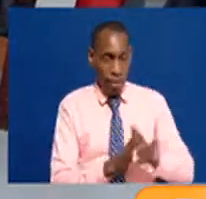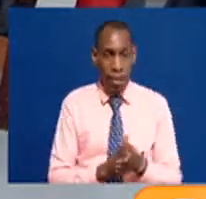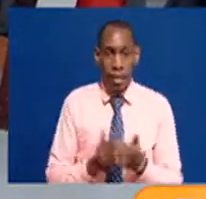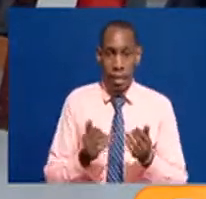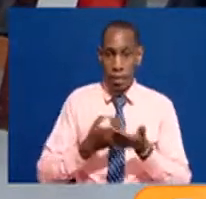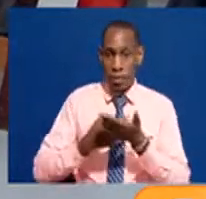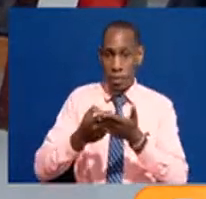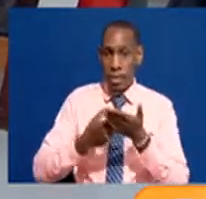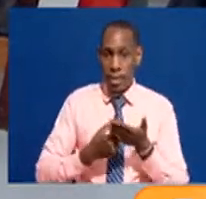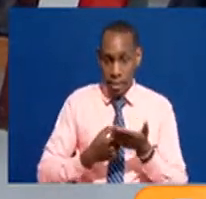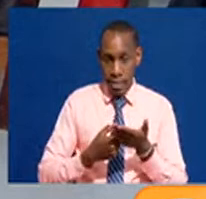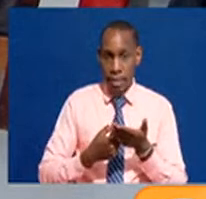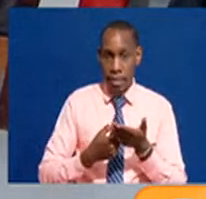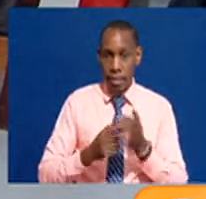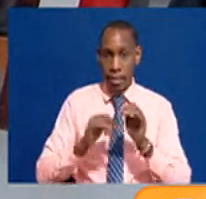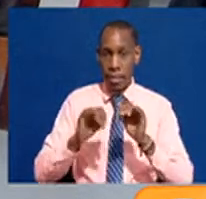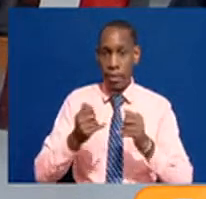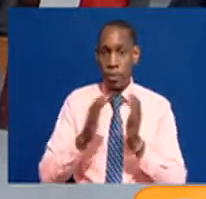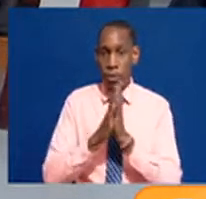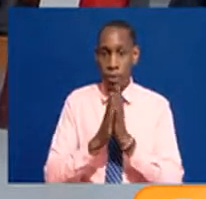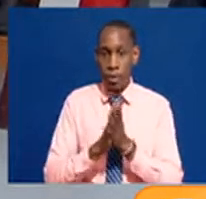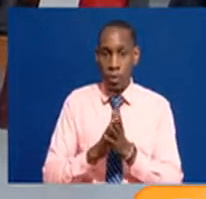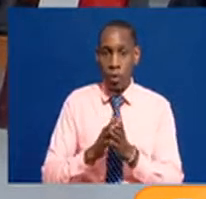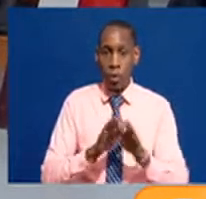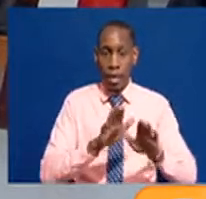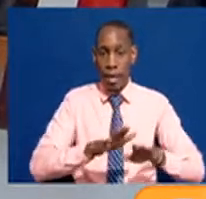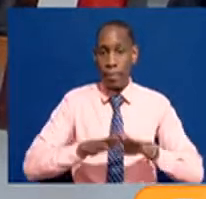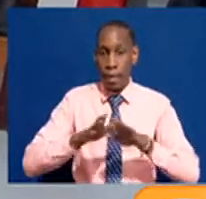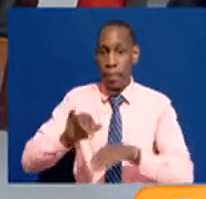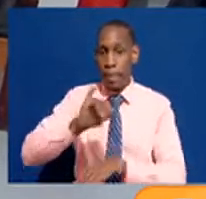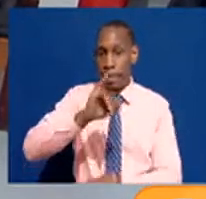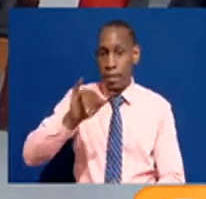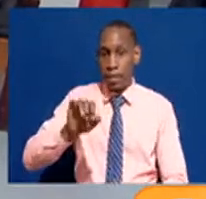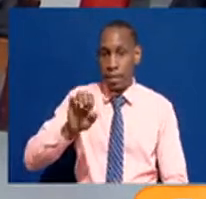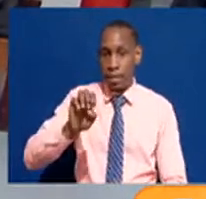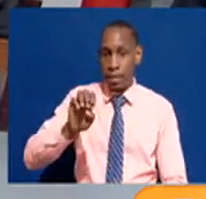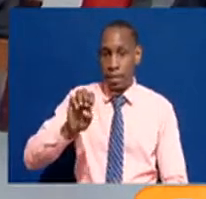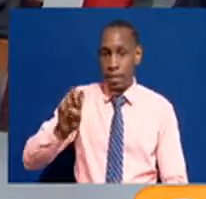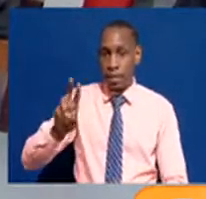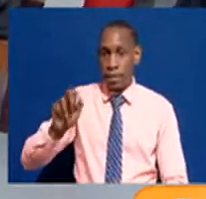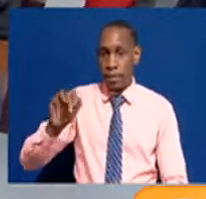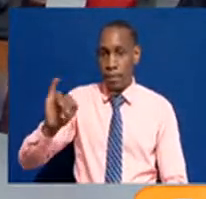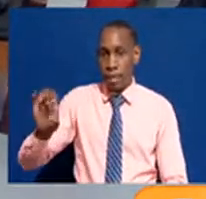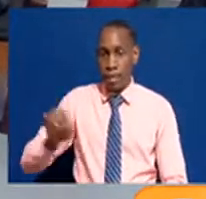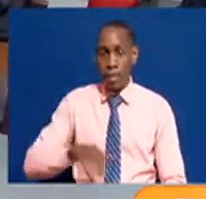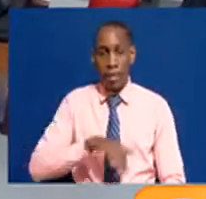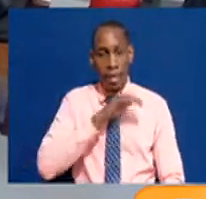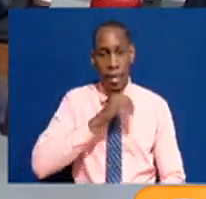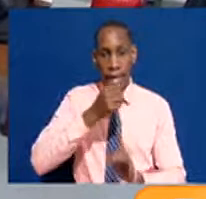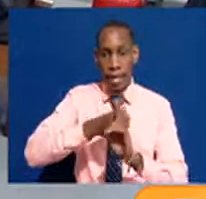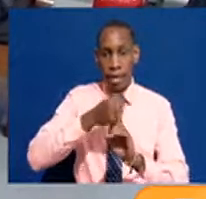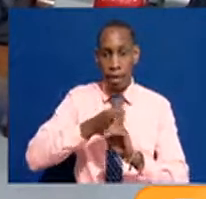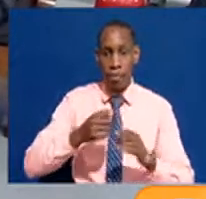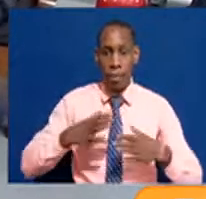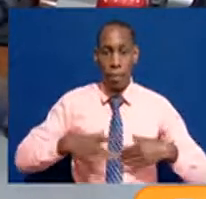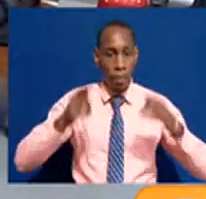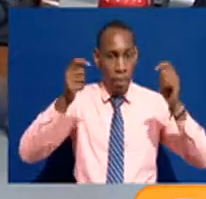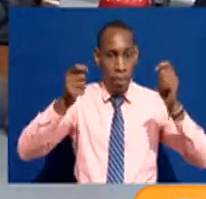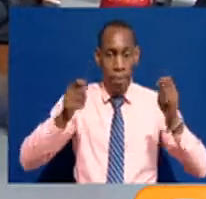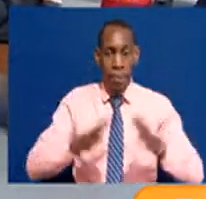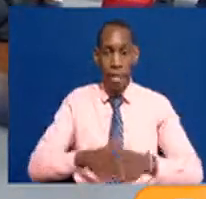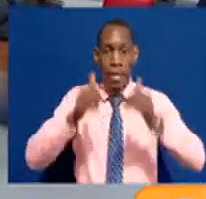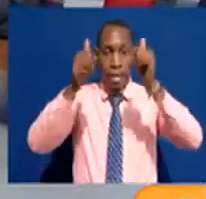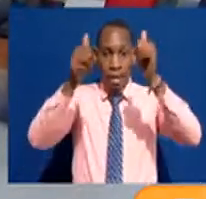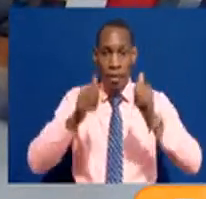that's happened today. There was a rally, Jivanji Gardens. Baba calling for mass action, an ultimatum of